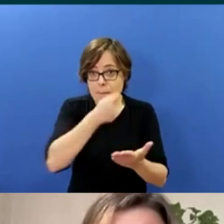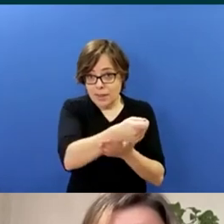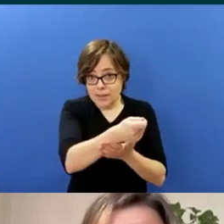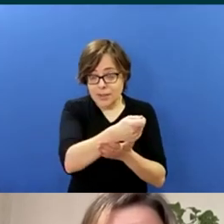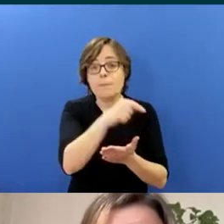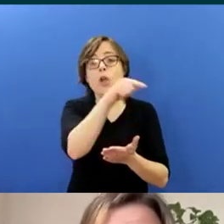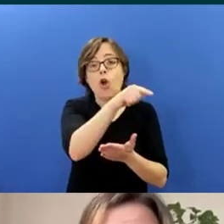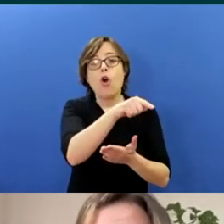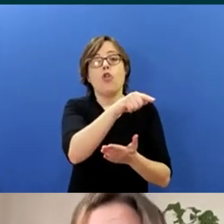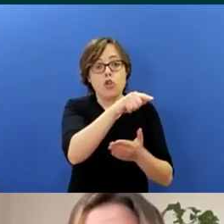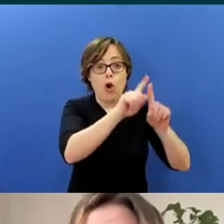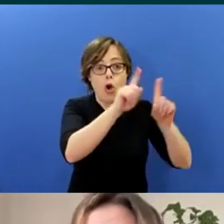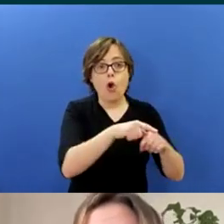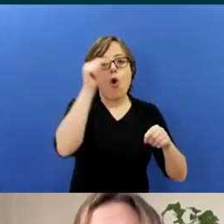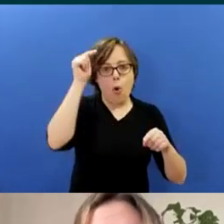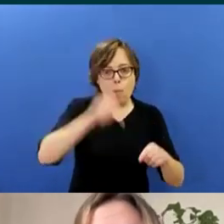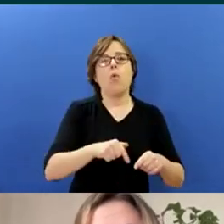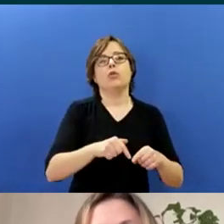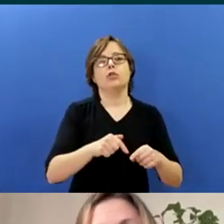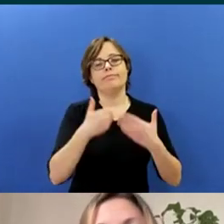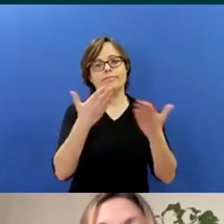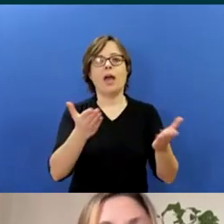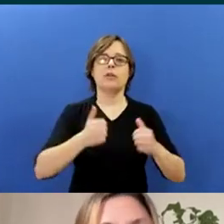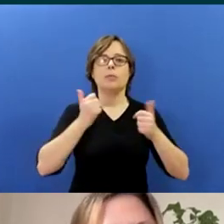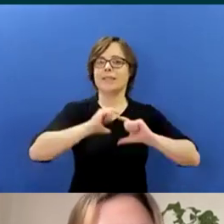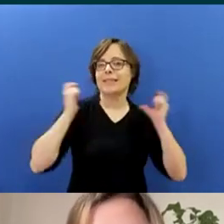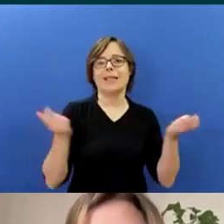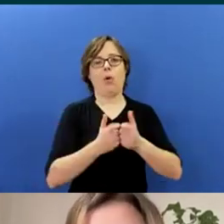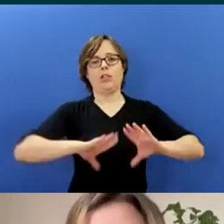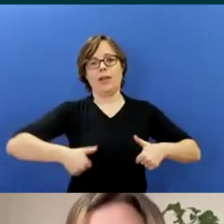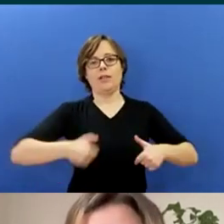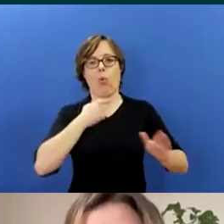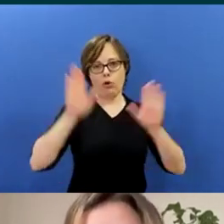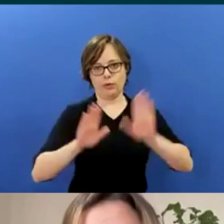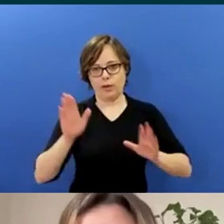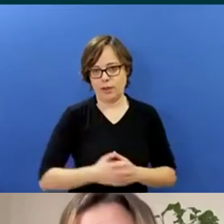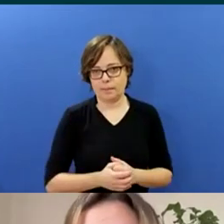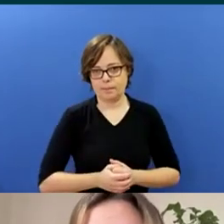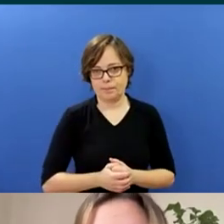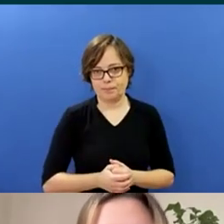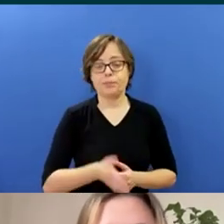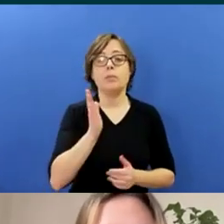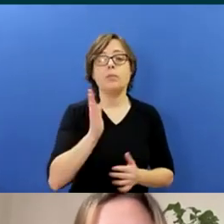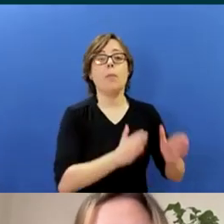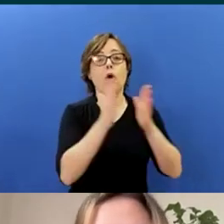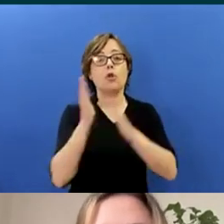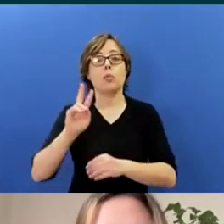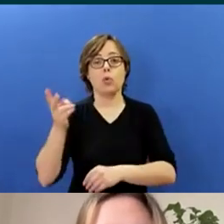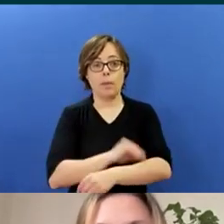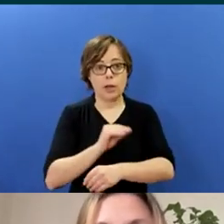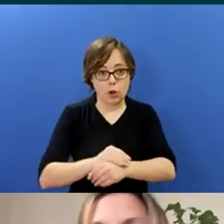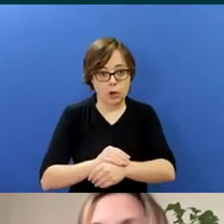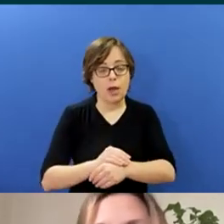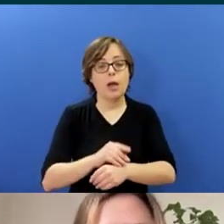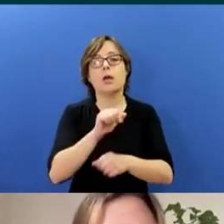Then there is the popular initiative. at national levels for citizens who want